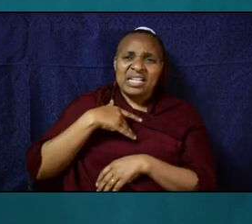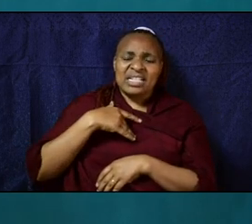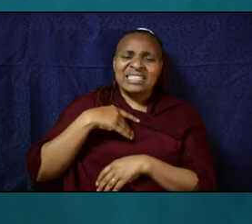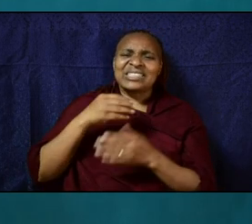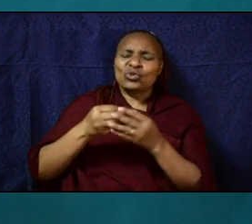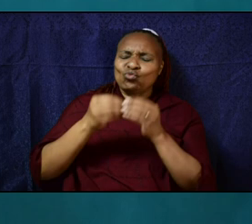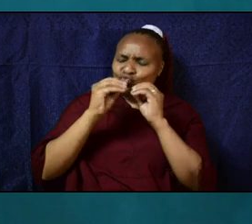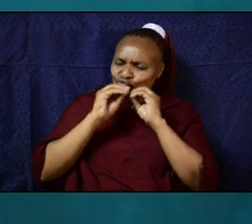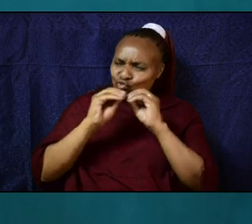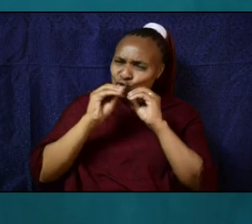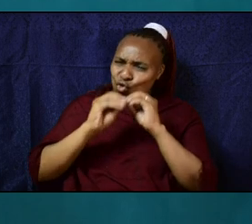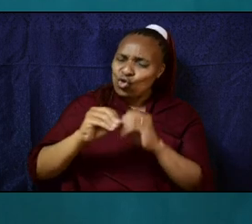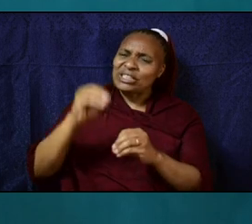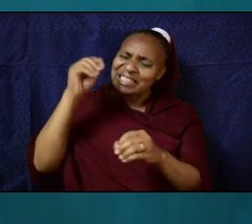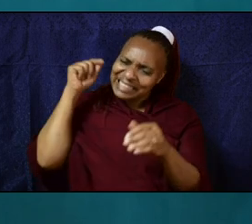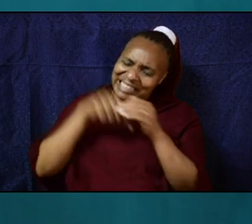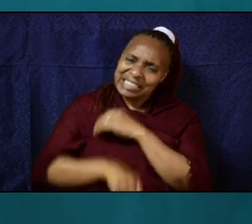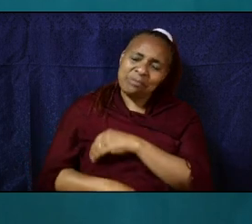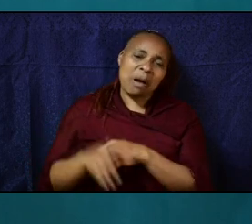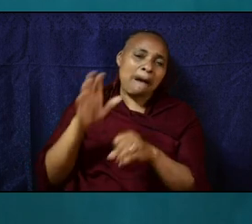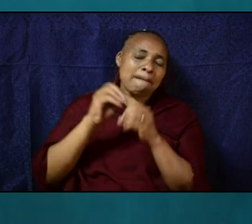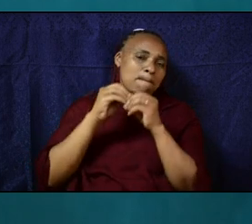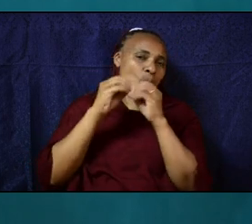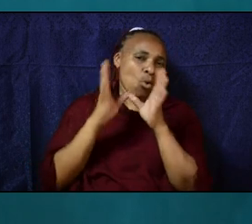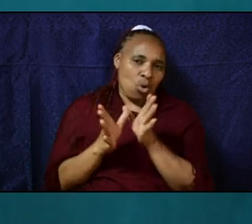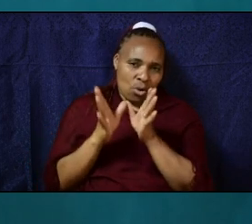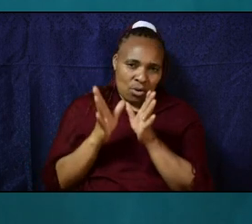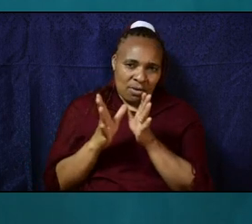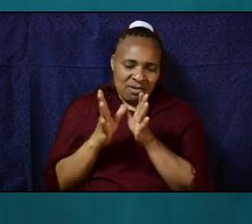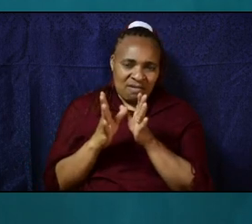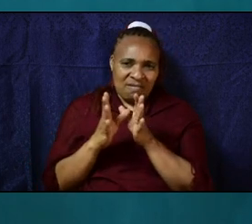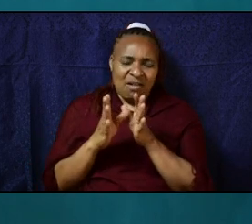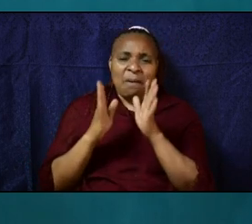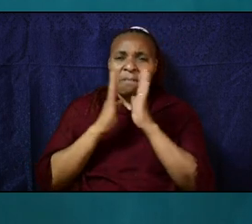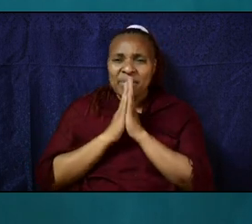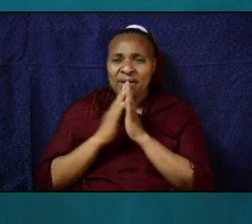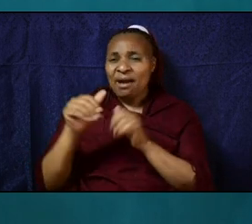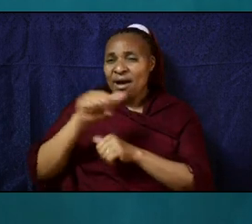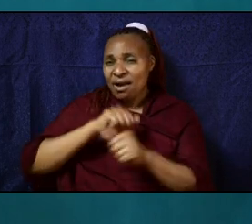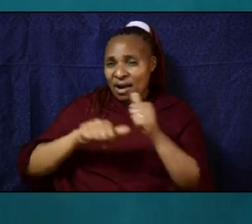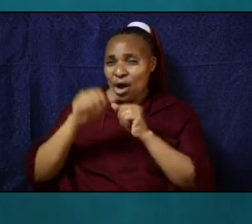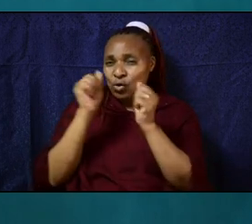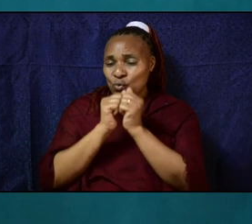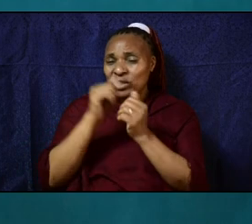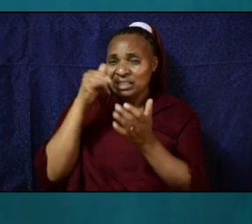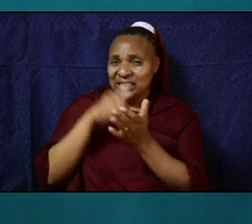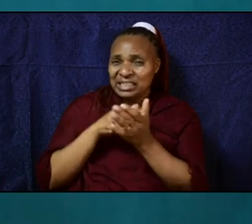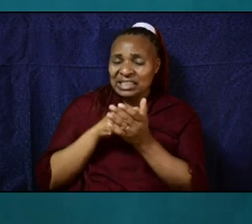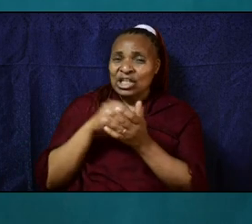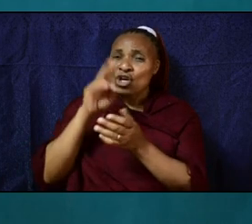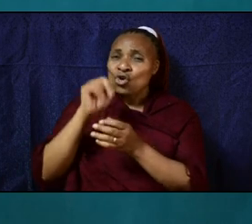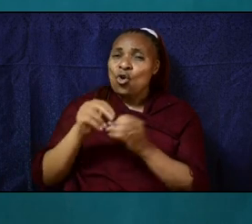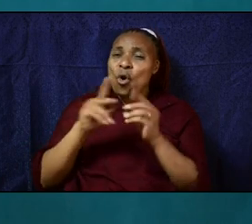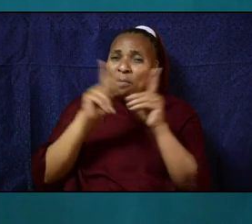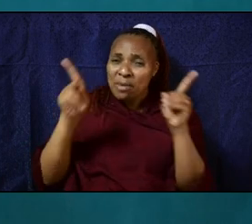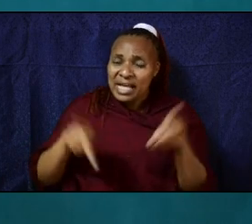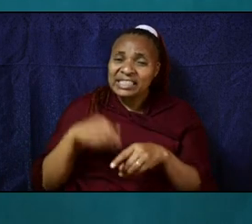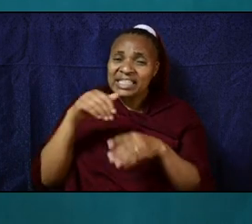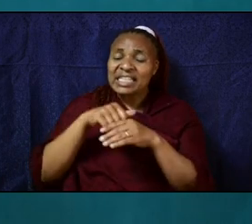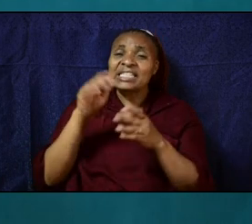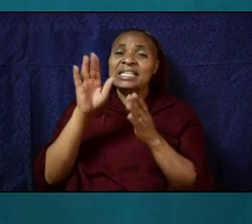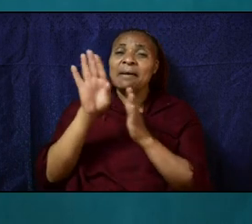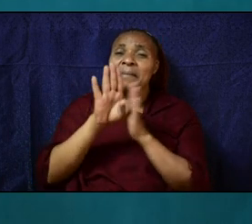taught a lot more or deeper, because we usually play around with it and say there's no place in the Bible where God